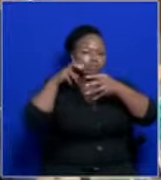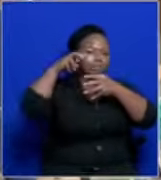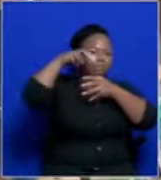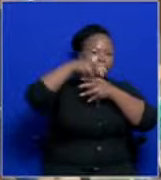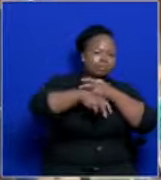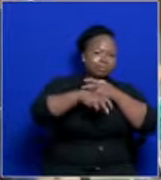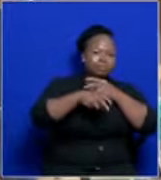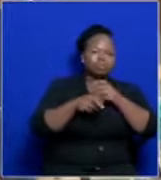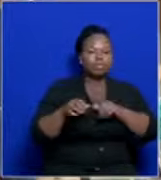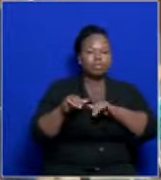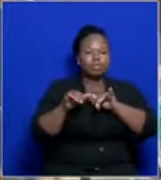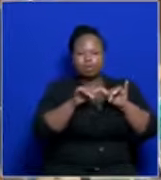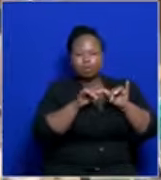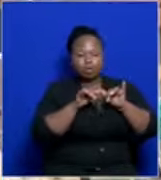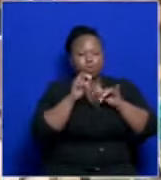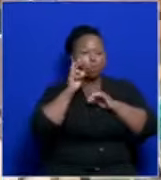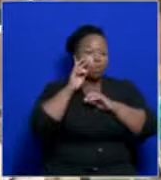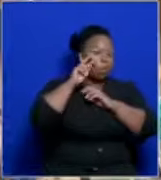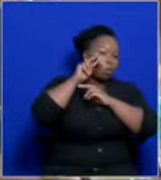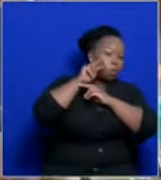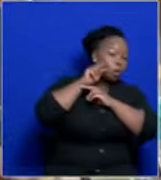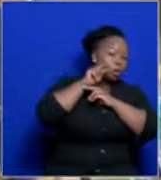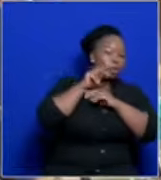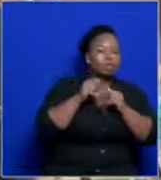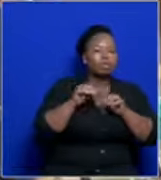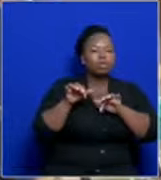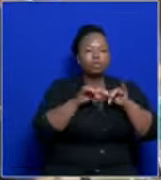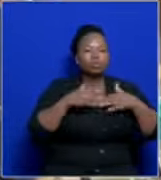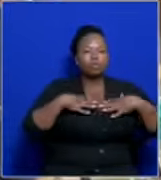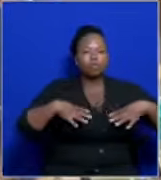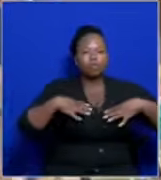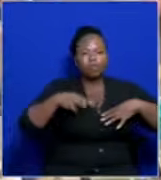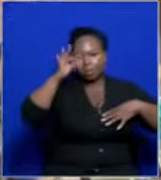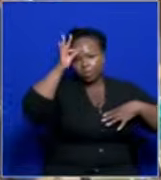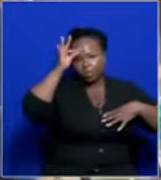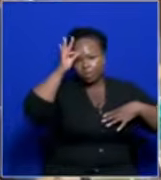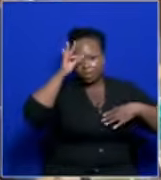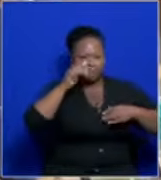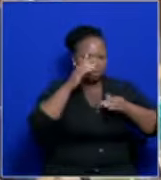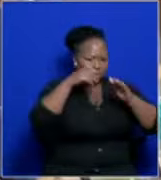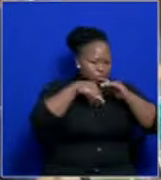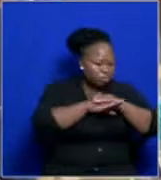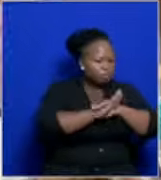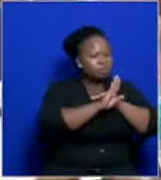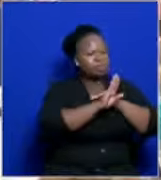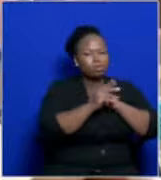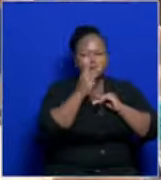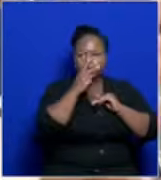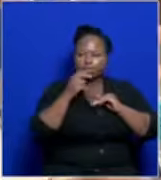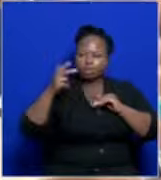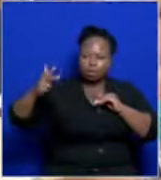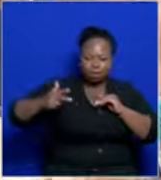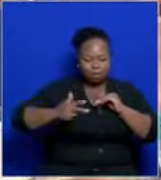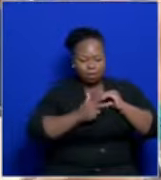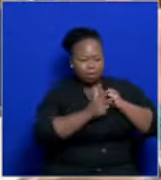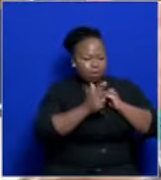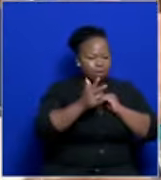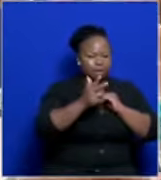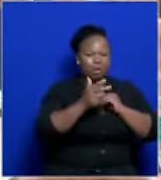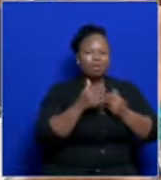the fence, who are wearing uniform, and we'd see them getting inside, and we see a vehicle going in. So